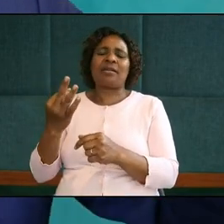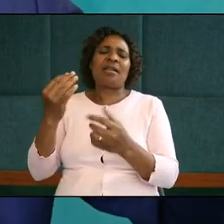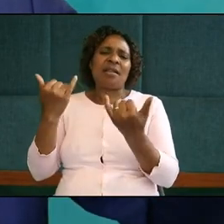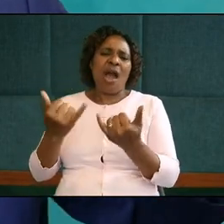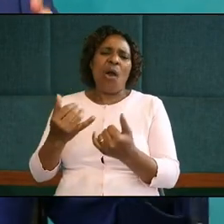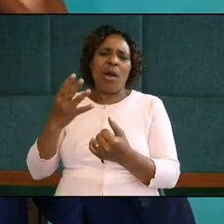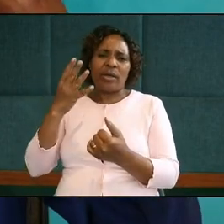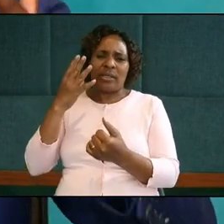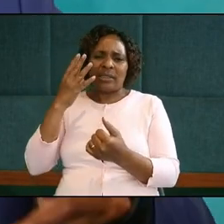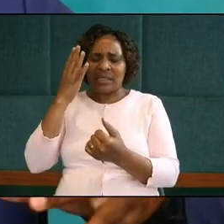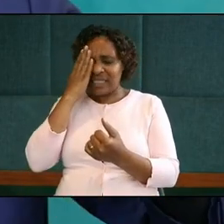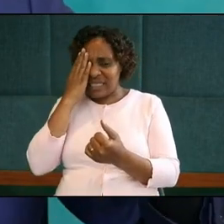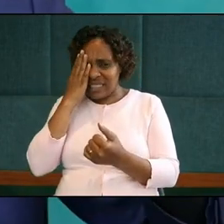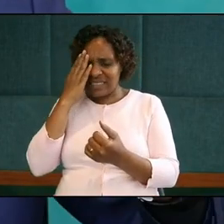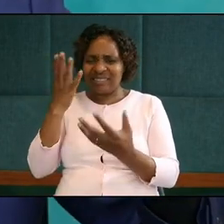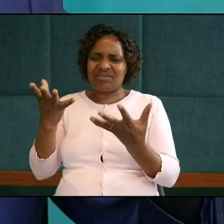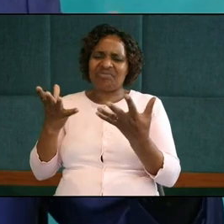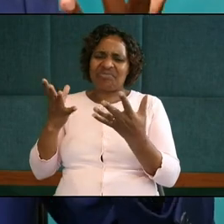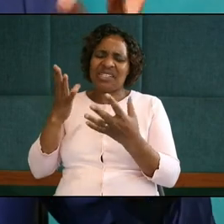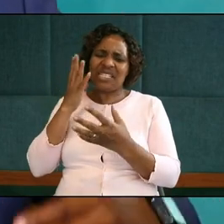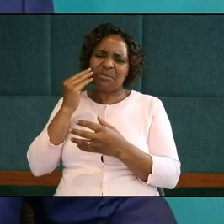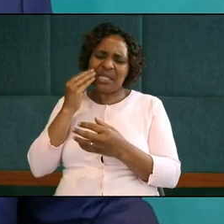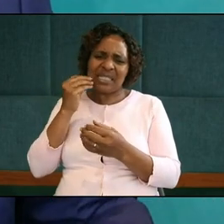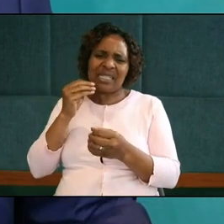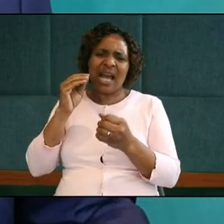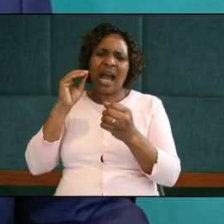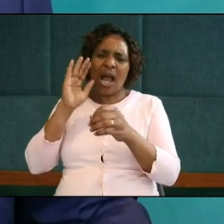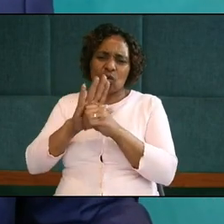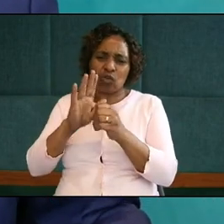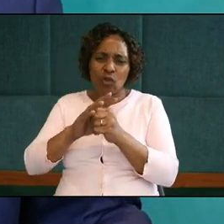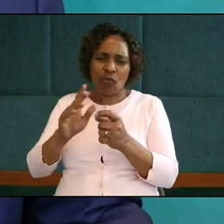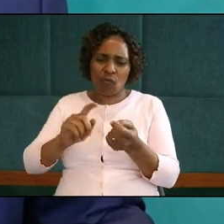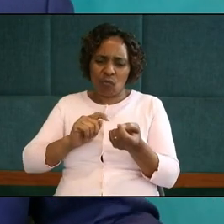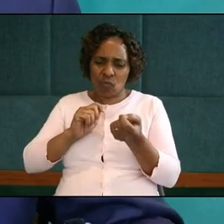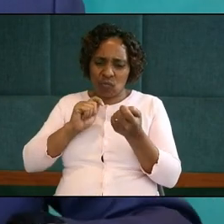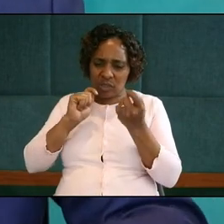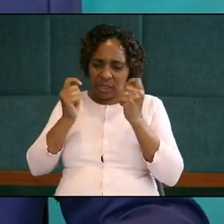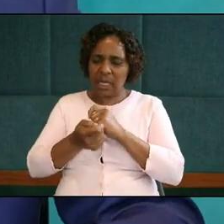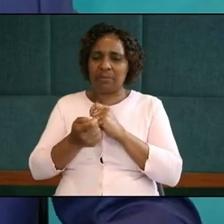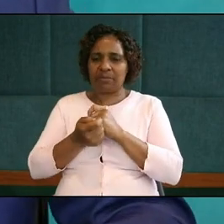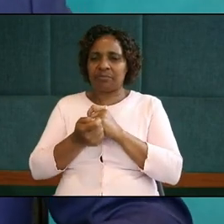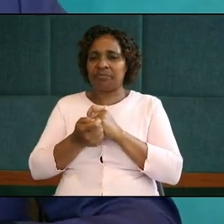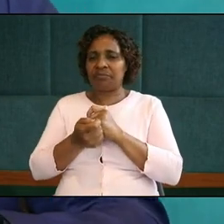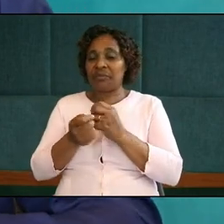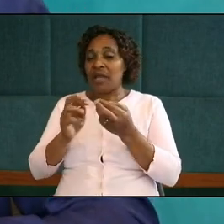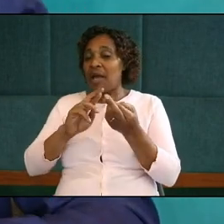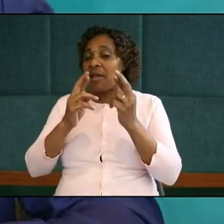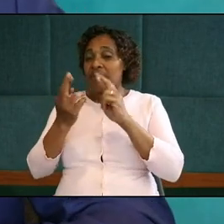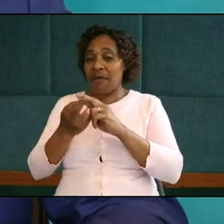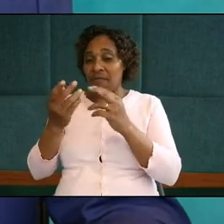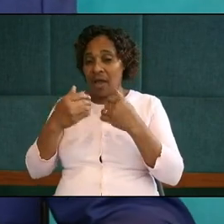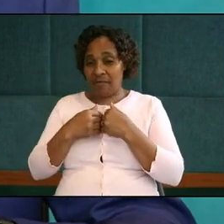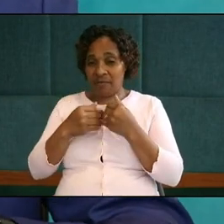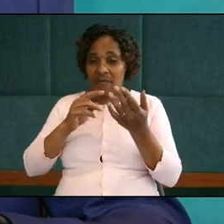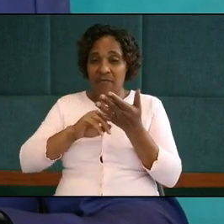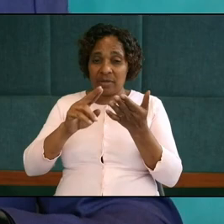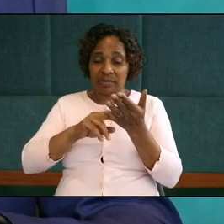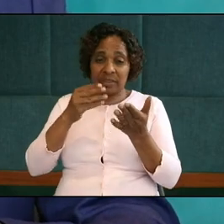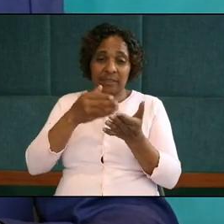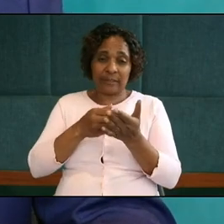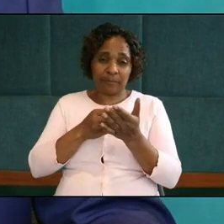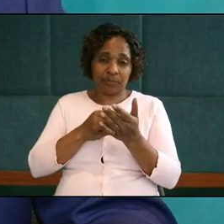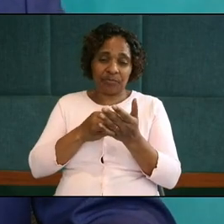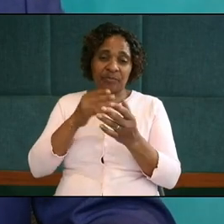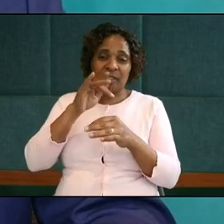experiencing a sort of revival. Eh? There's a revival in it, you know. And just as the text said, I'll just read it again, although Seth had